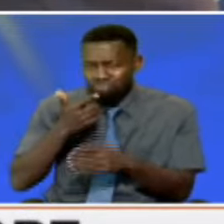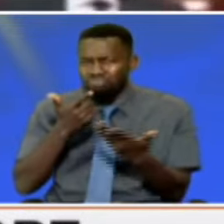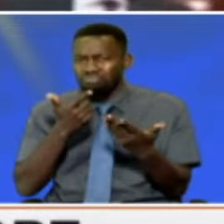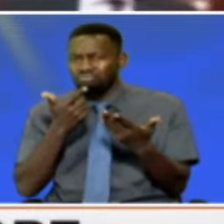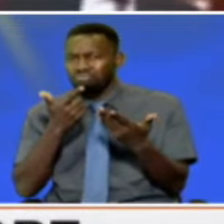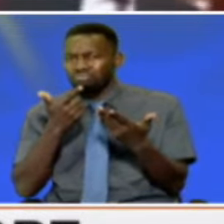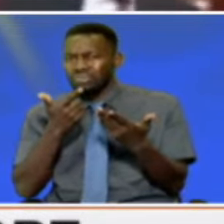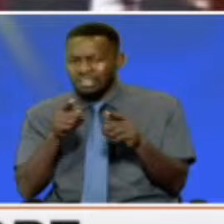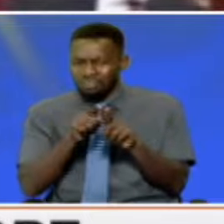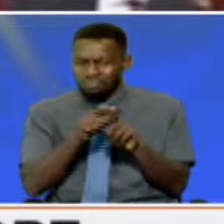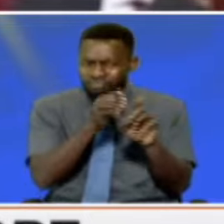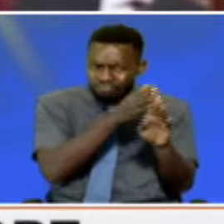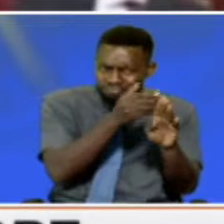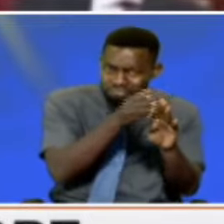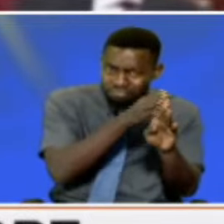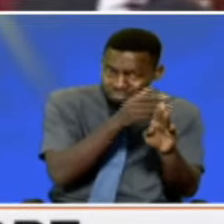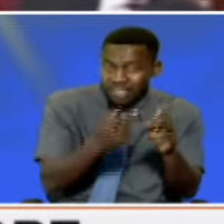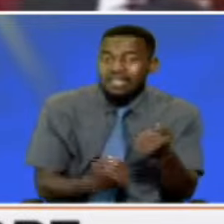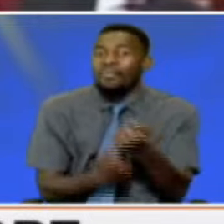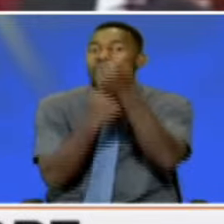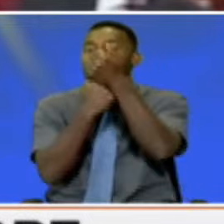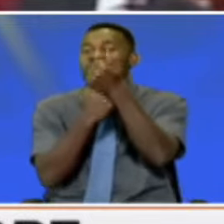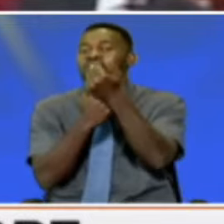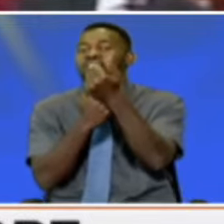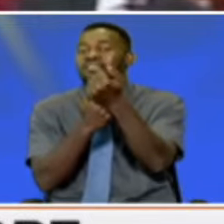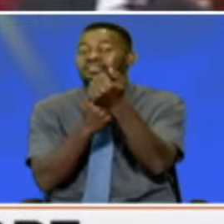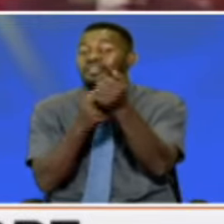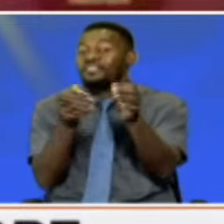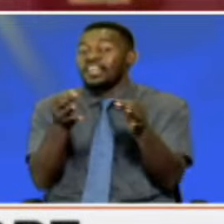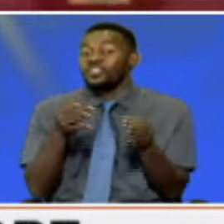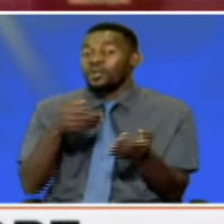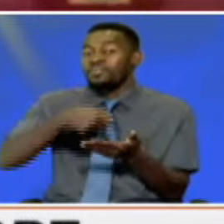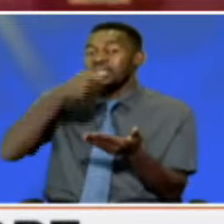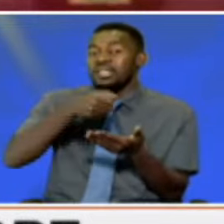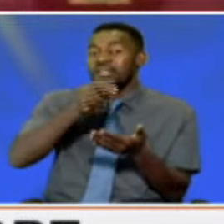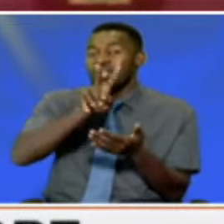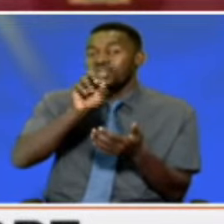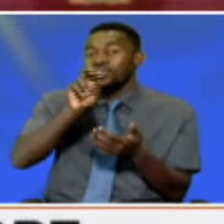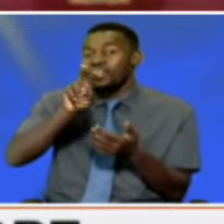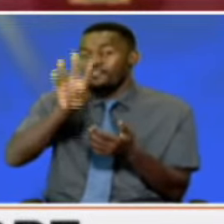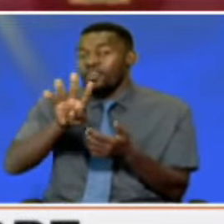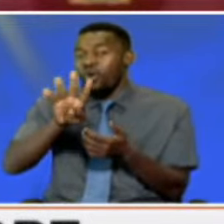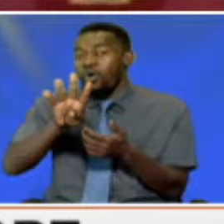them into supporting the controversial Finance Bill 2024 that will be tabled to Parliament